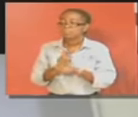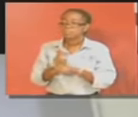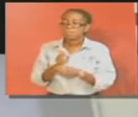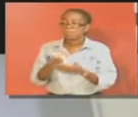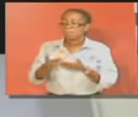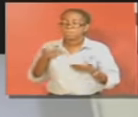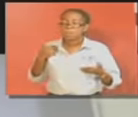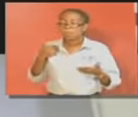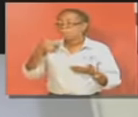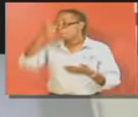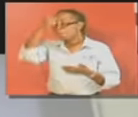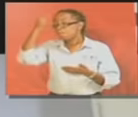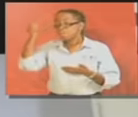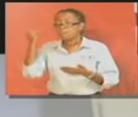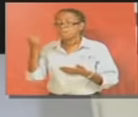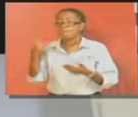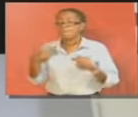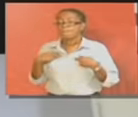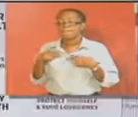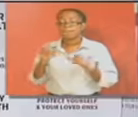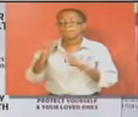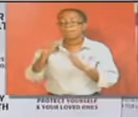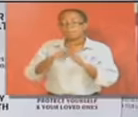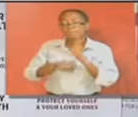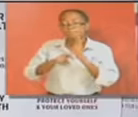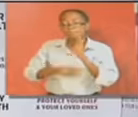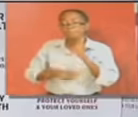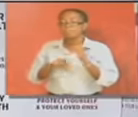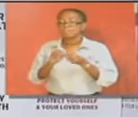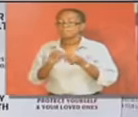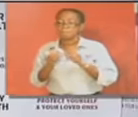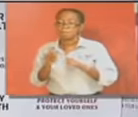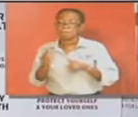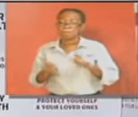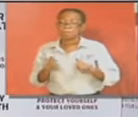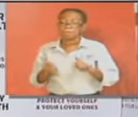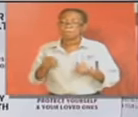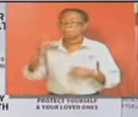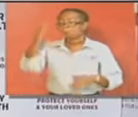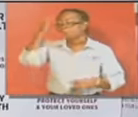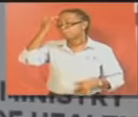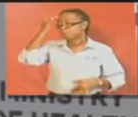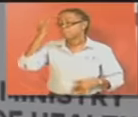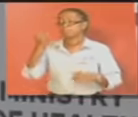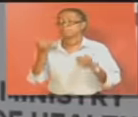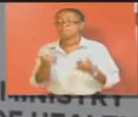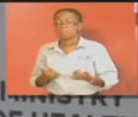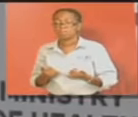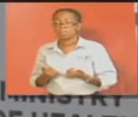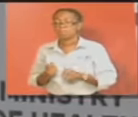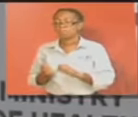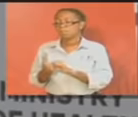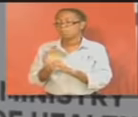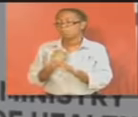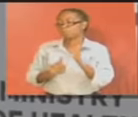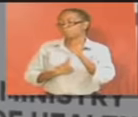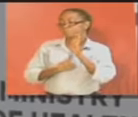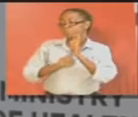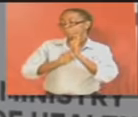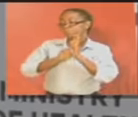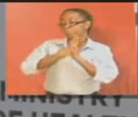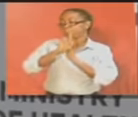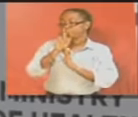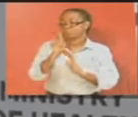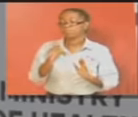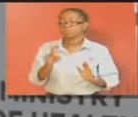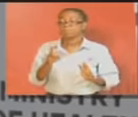test kits implemented anytime soon? Okay, thank you for that question. As you pointed out, the low number of cases was a bit